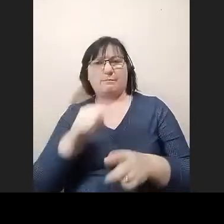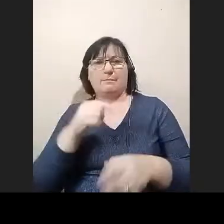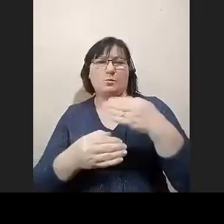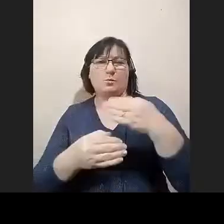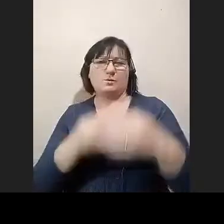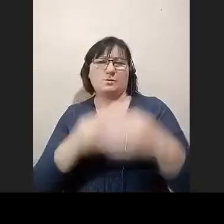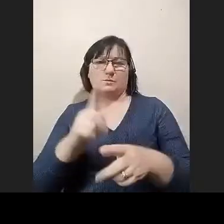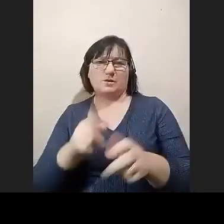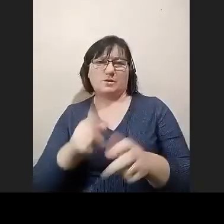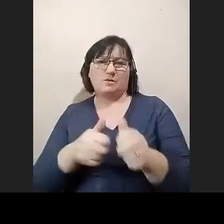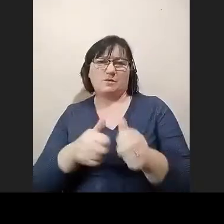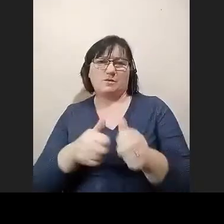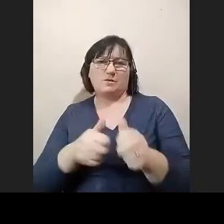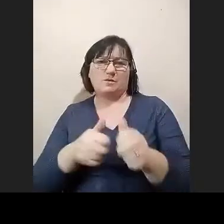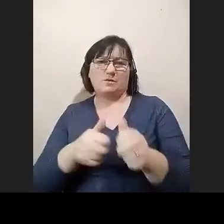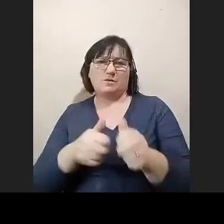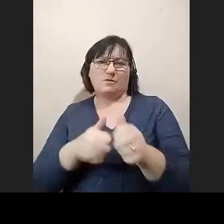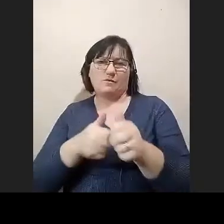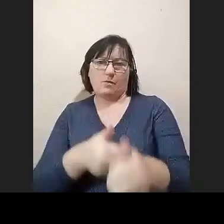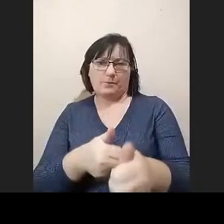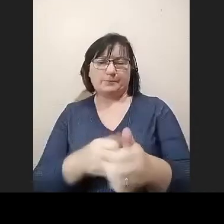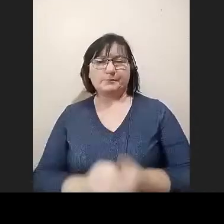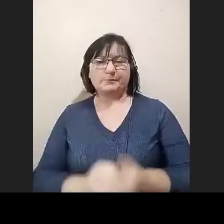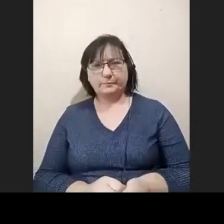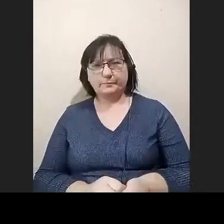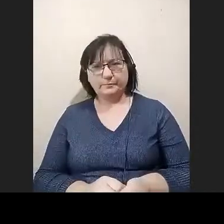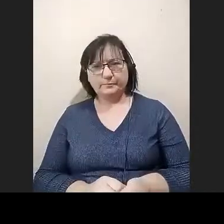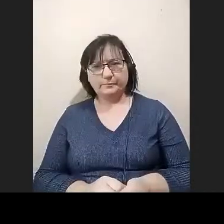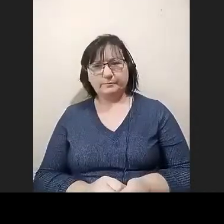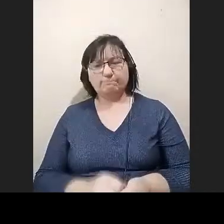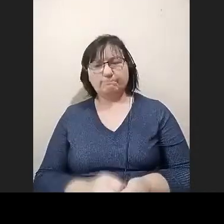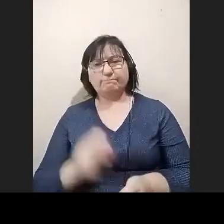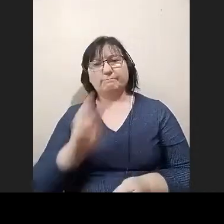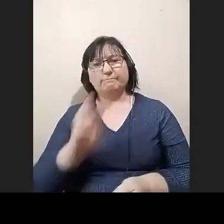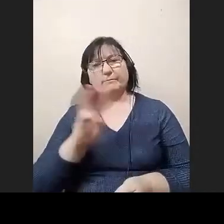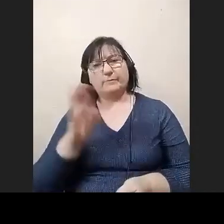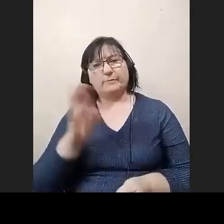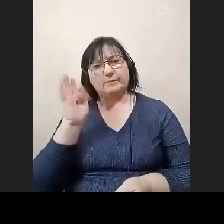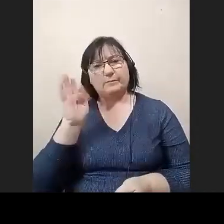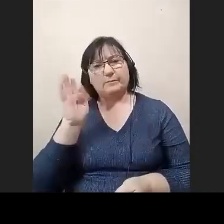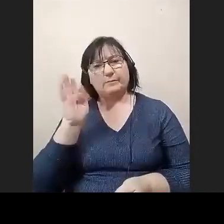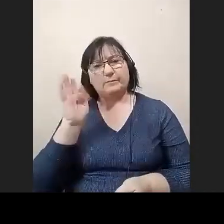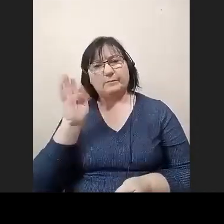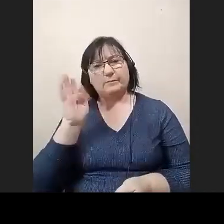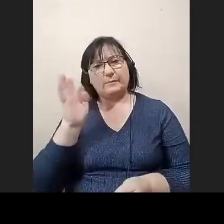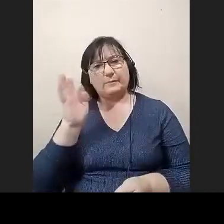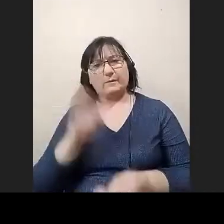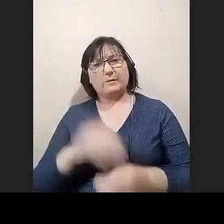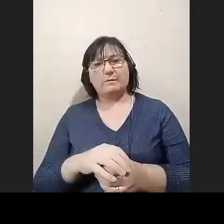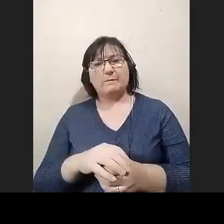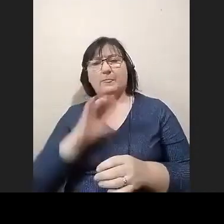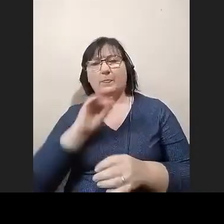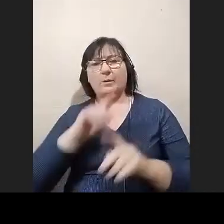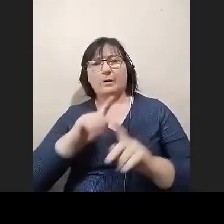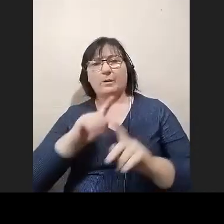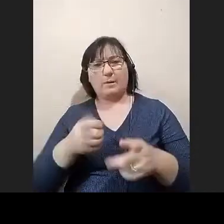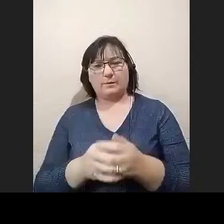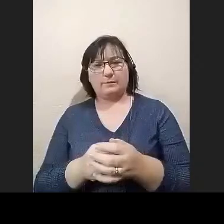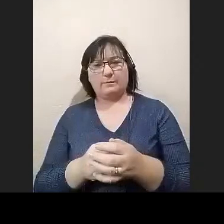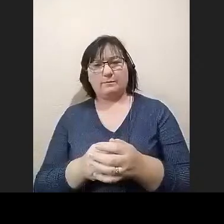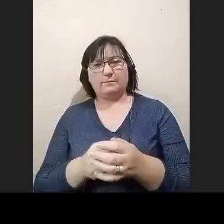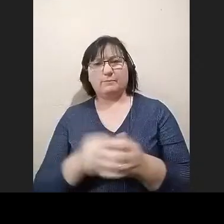So the webinar tonight will be covering the following areas. Firstly, who is a registered